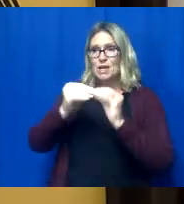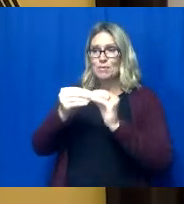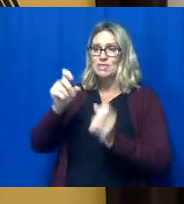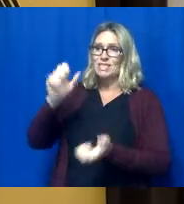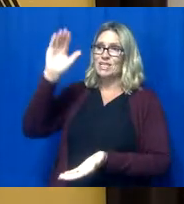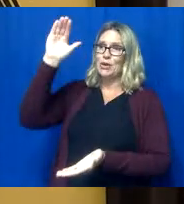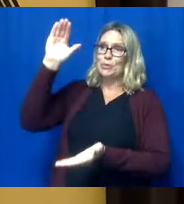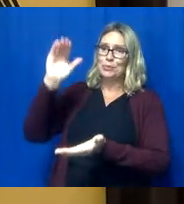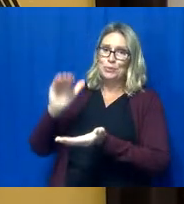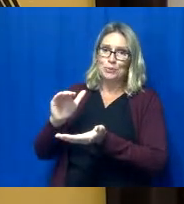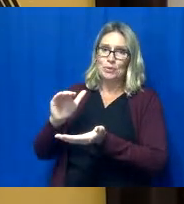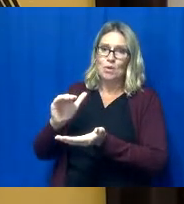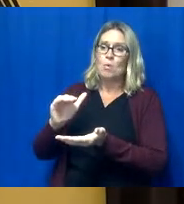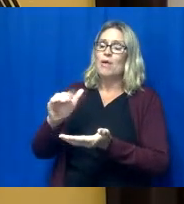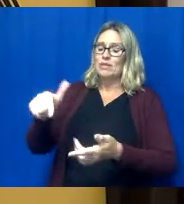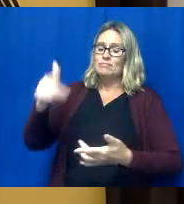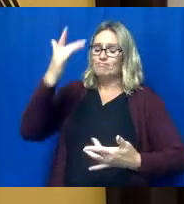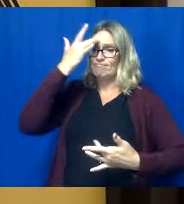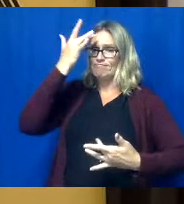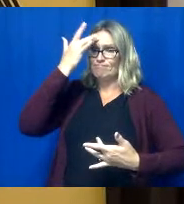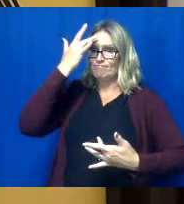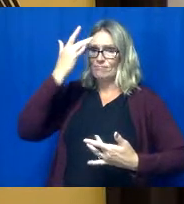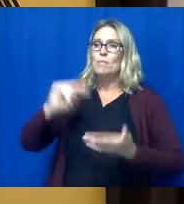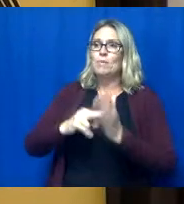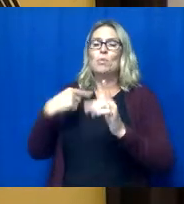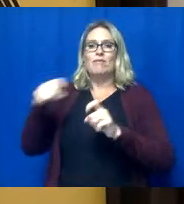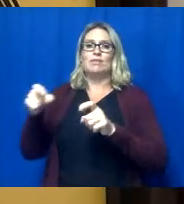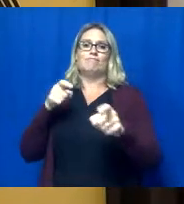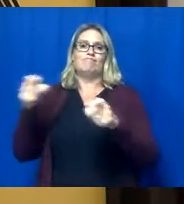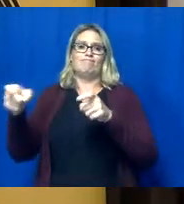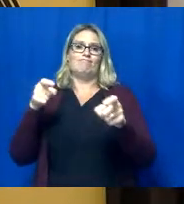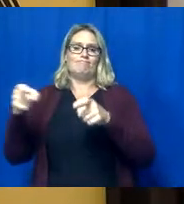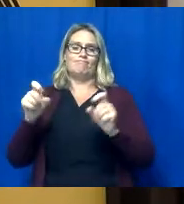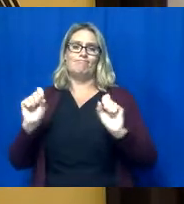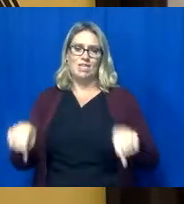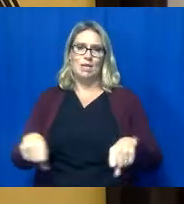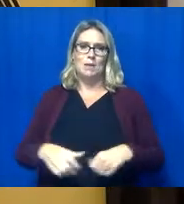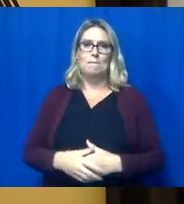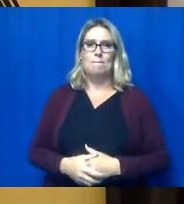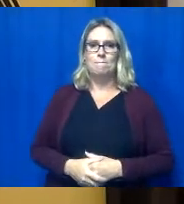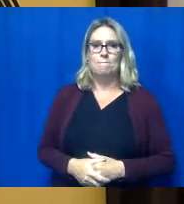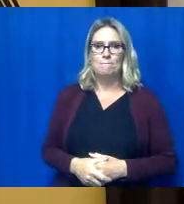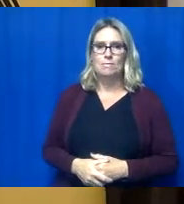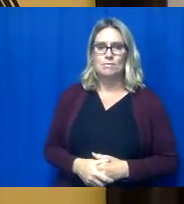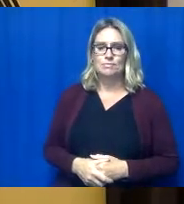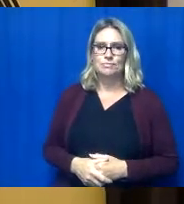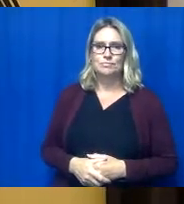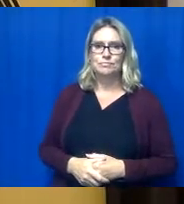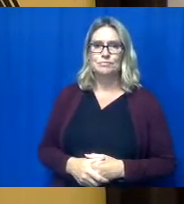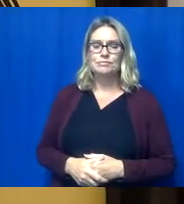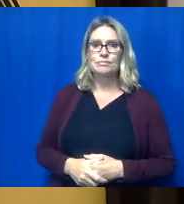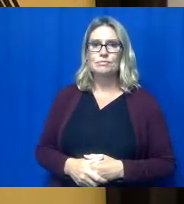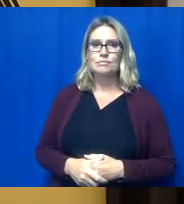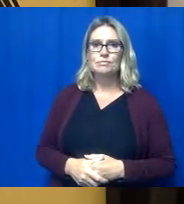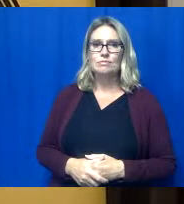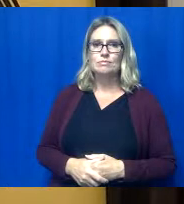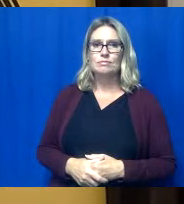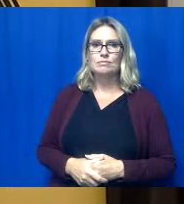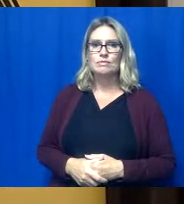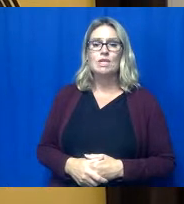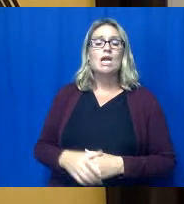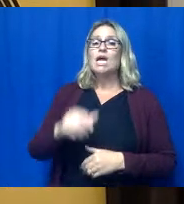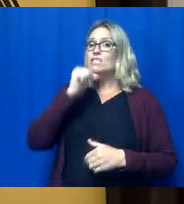this illness be manageable. Of COVID-19. It is not about case numbers.